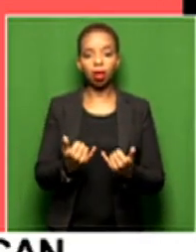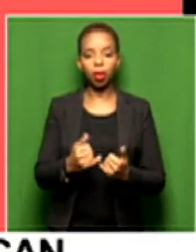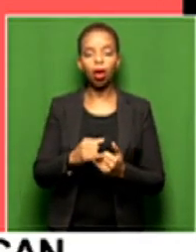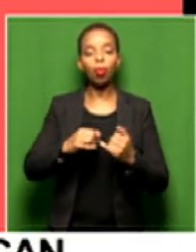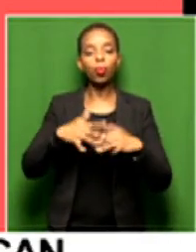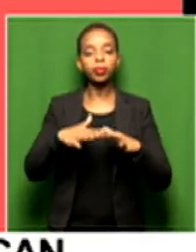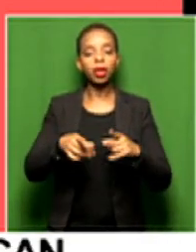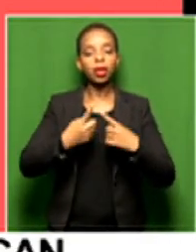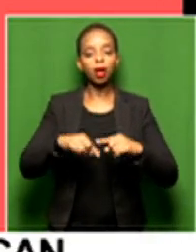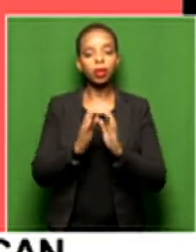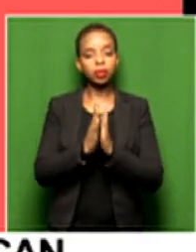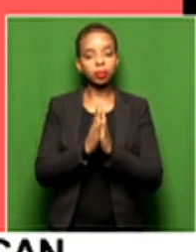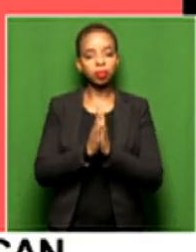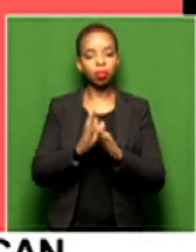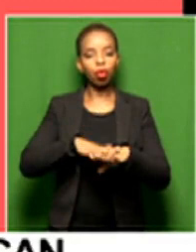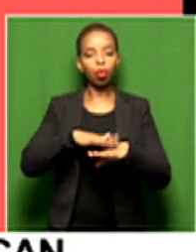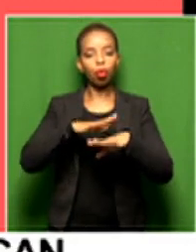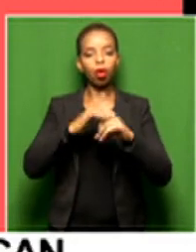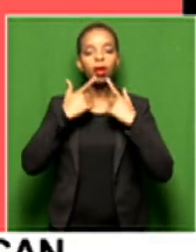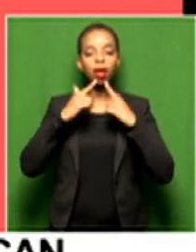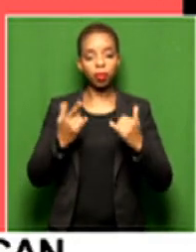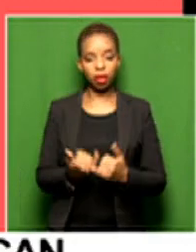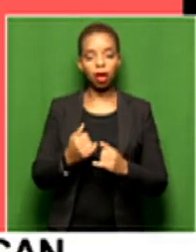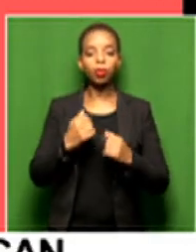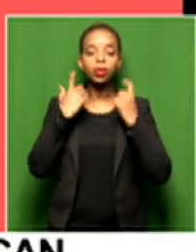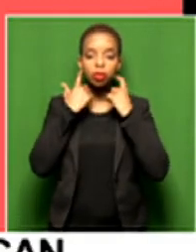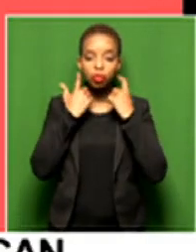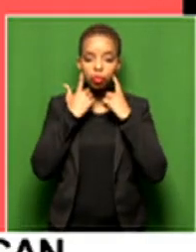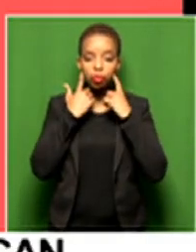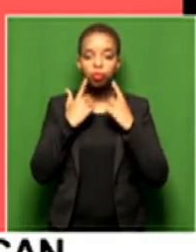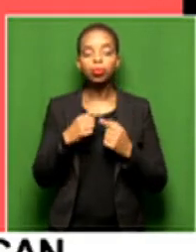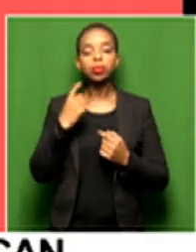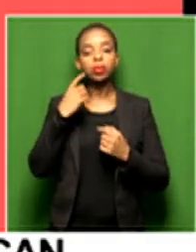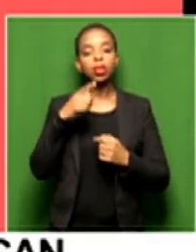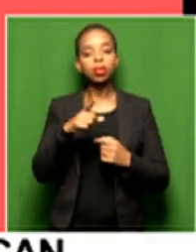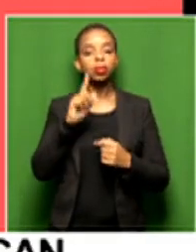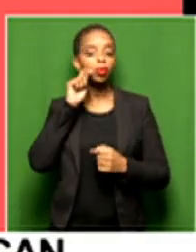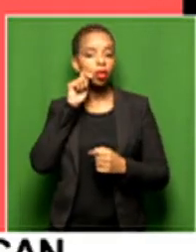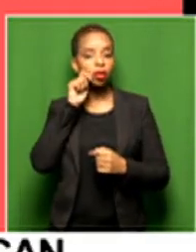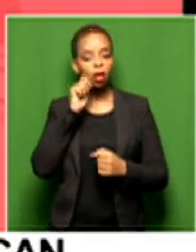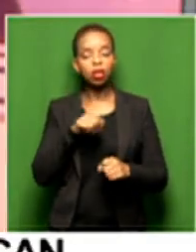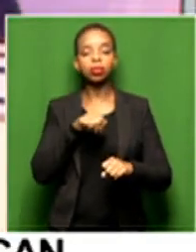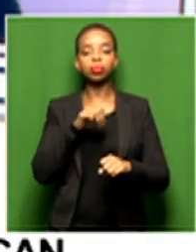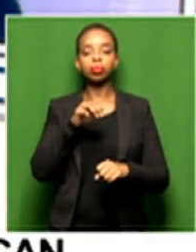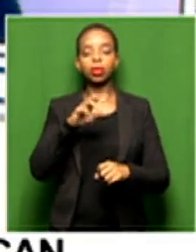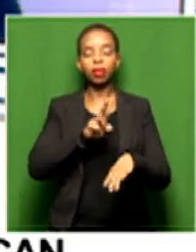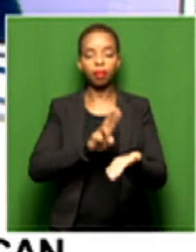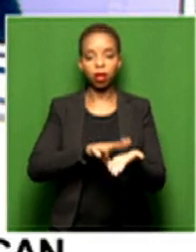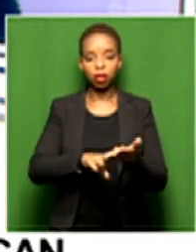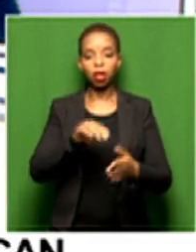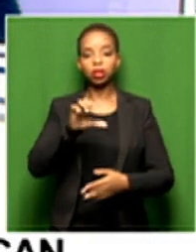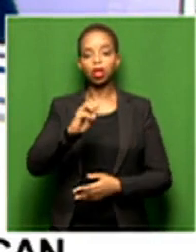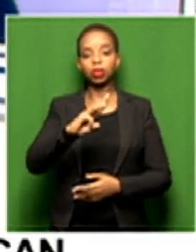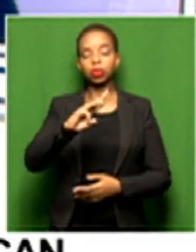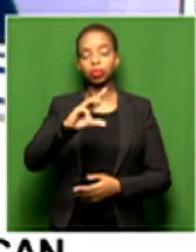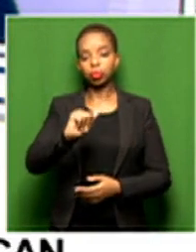it's currently available in isiZulu, Setswana, Swahili, and Tshivenda. Okay. Now, what has been the feedback from the